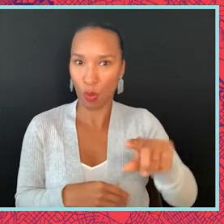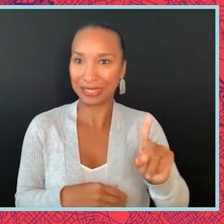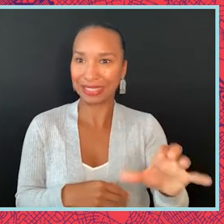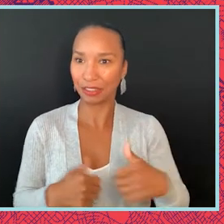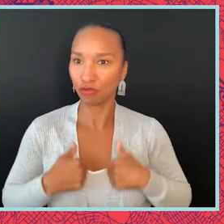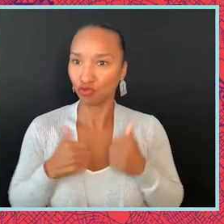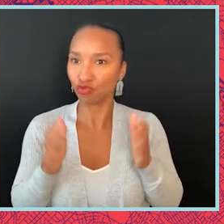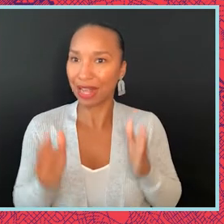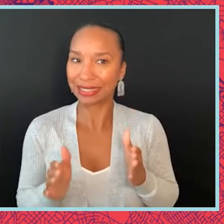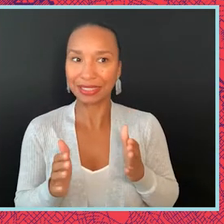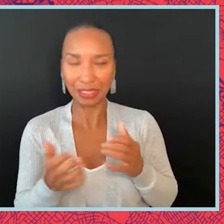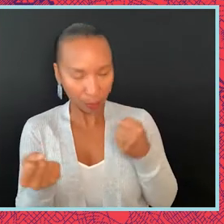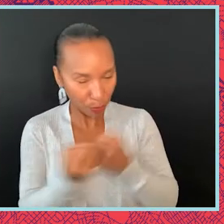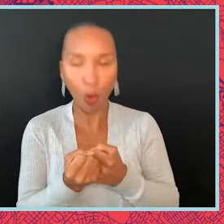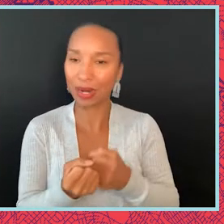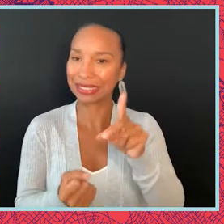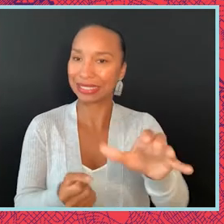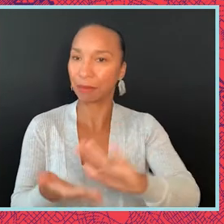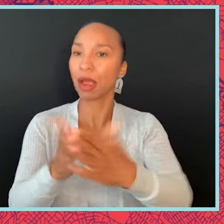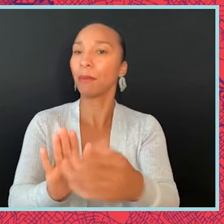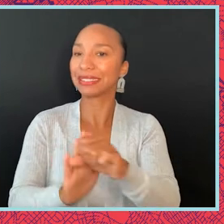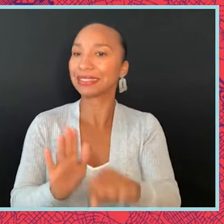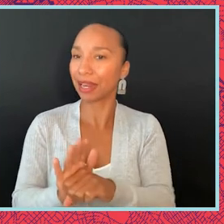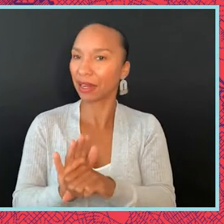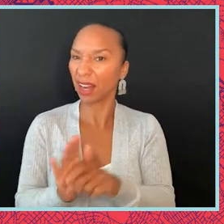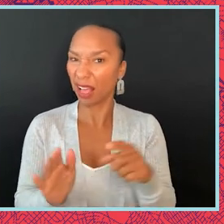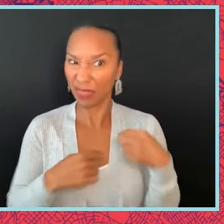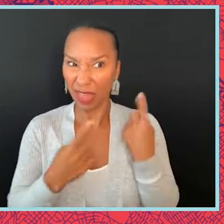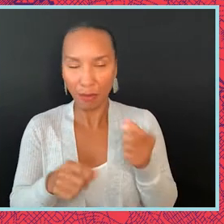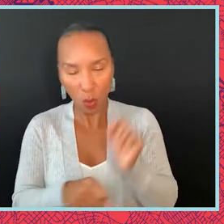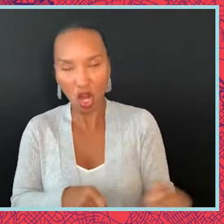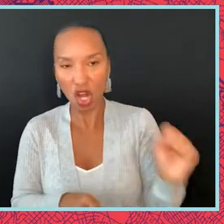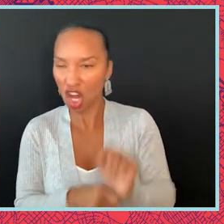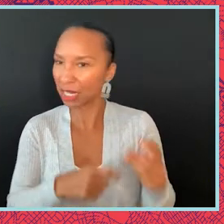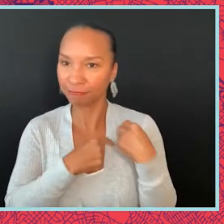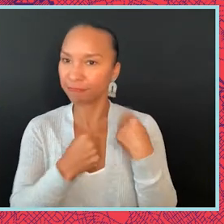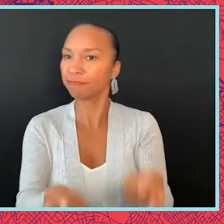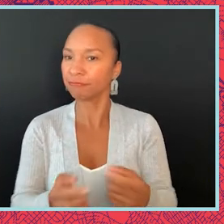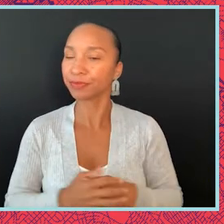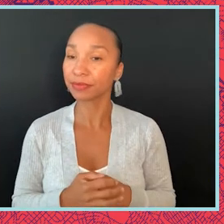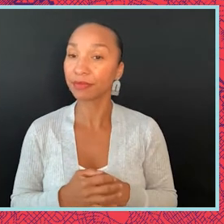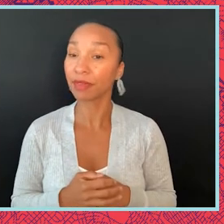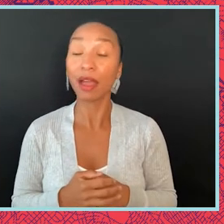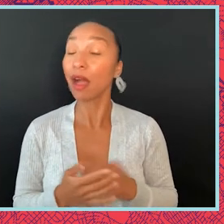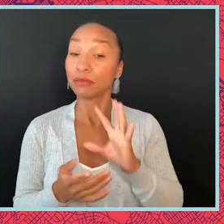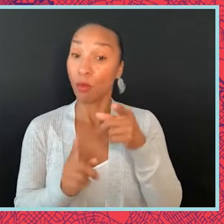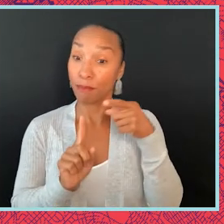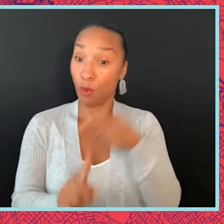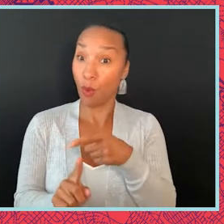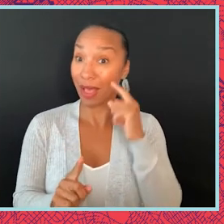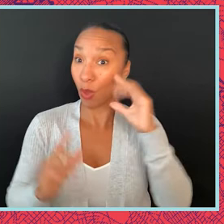residents have supported the call for statehood and have been working for it ever since. And so the hope is